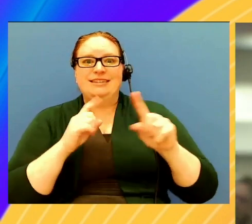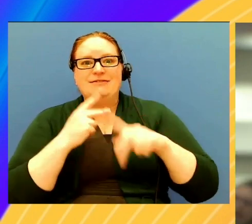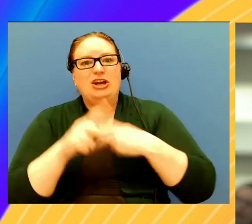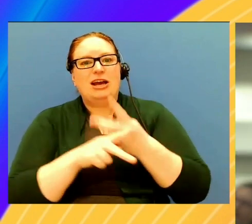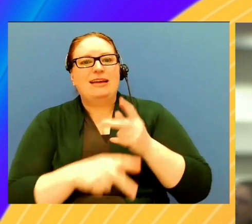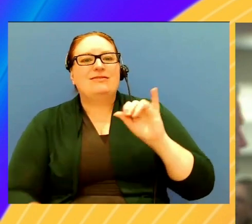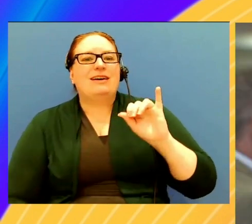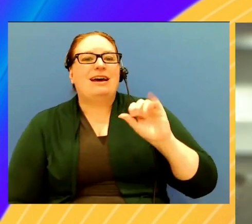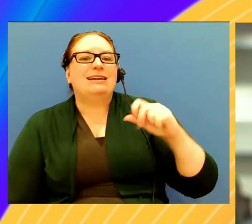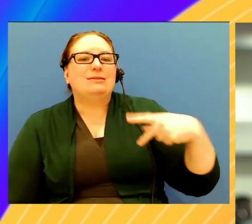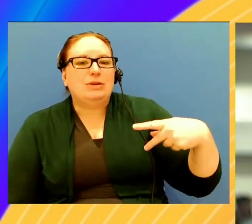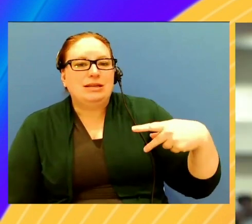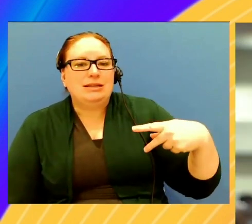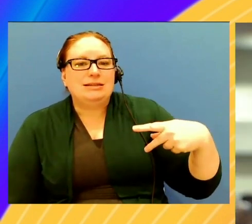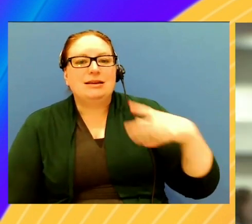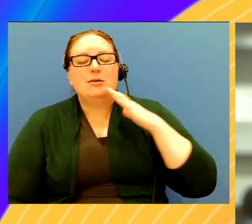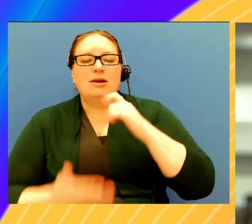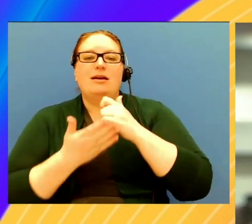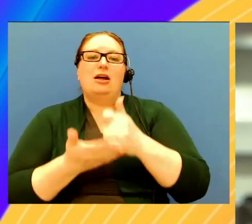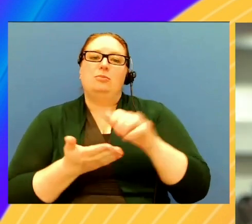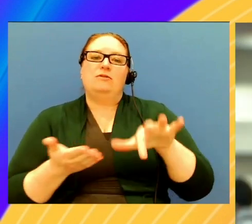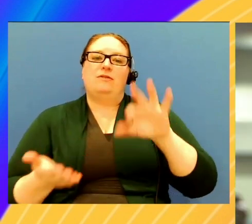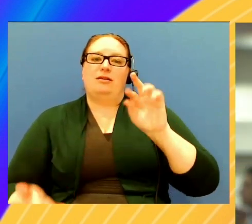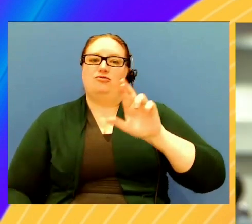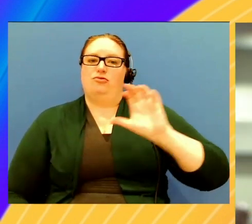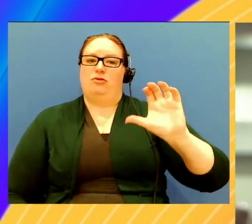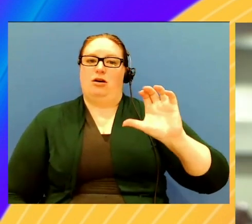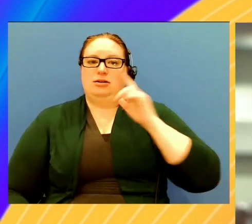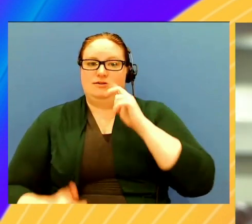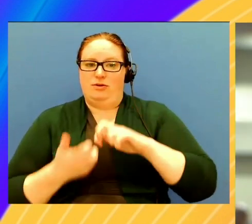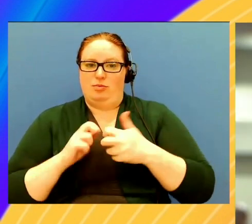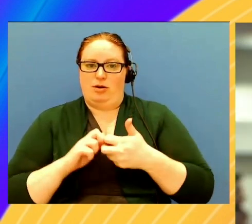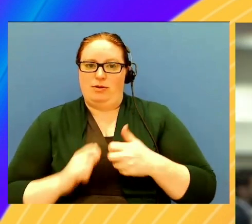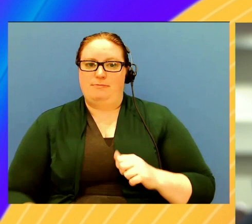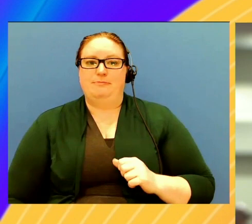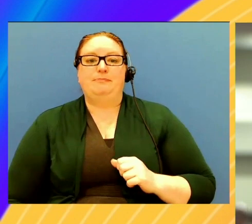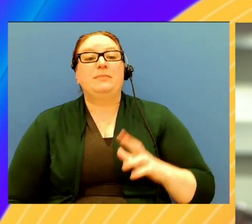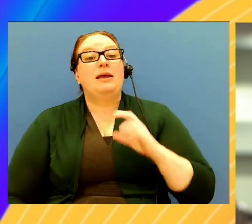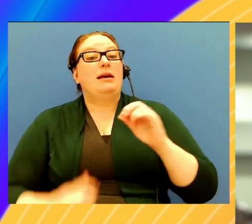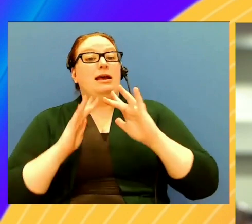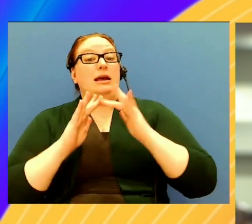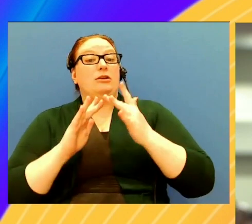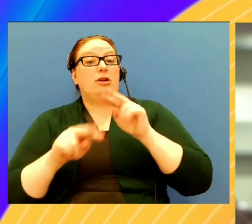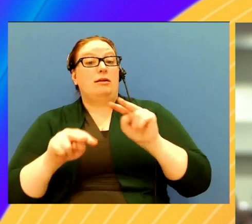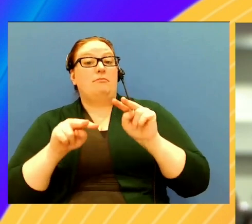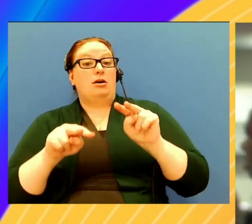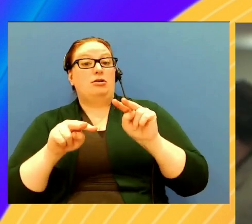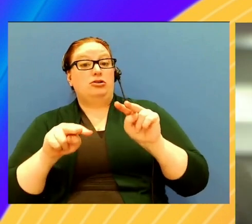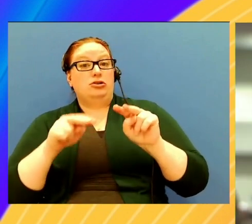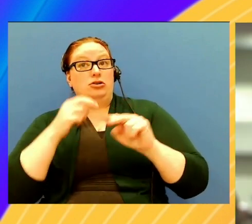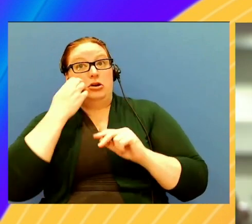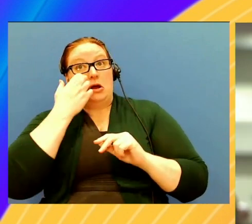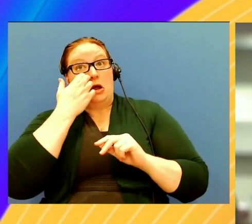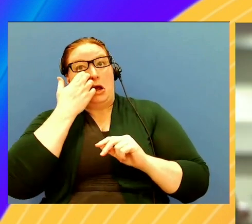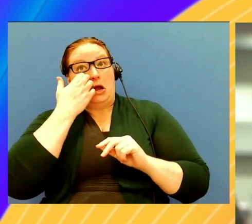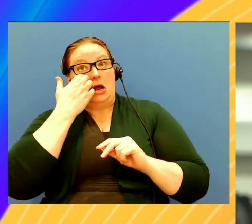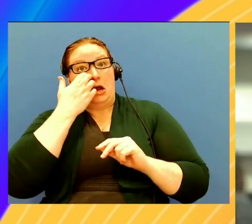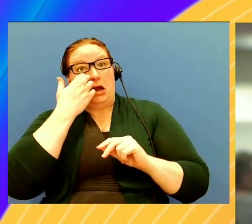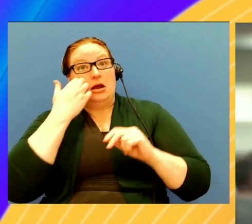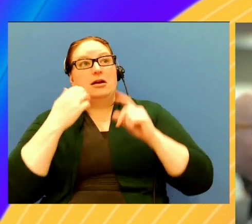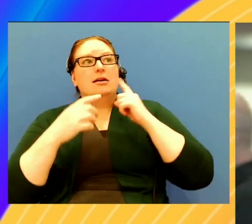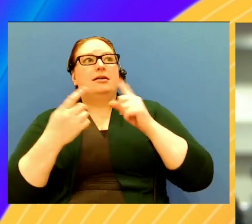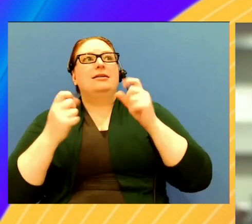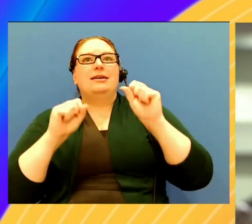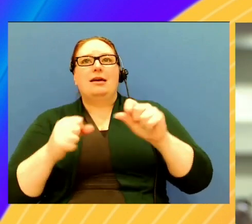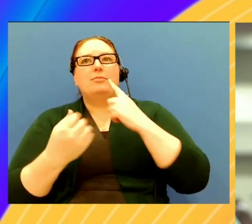help you to find the root cause of the problem. And Internet Monitor, comes to rescue